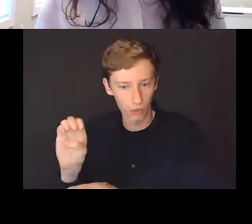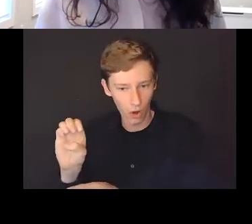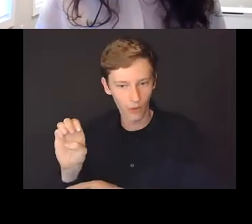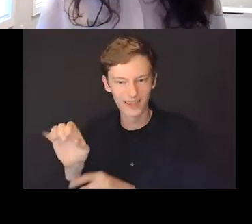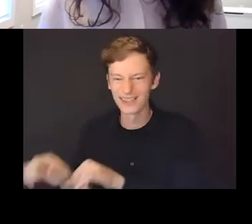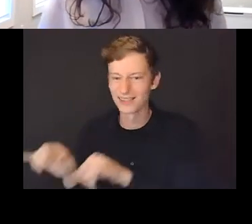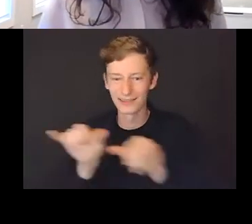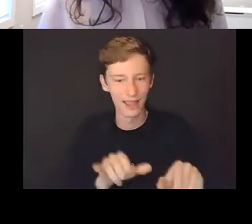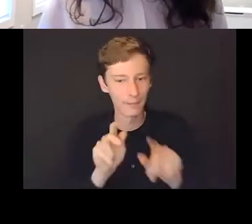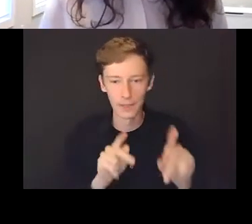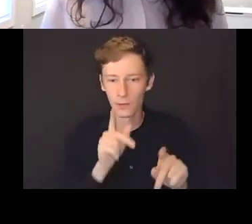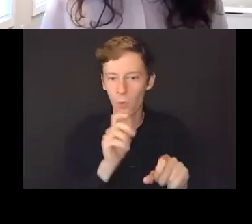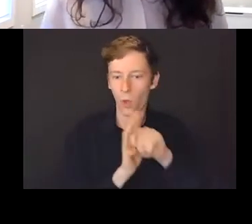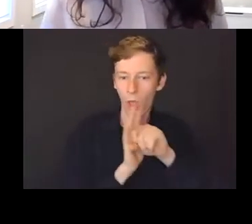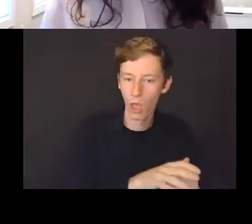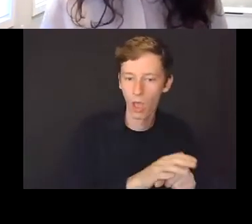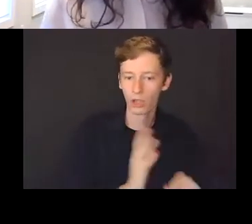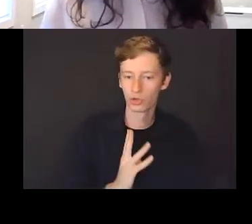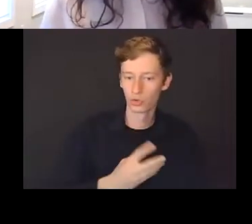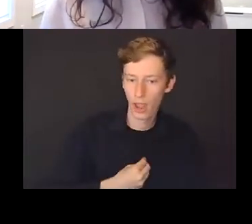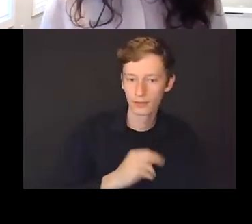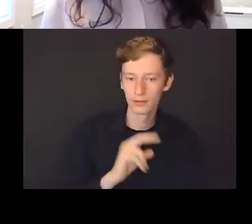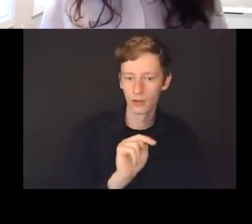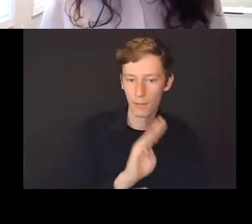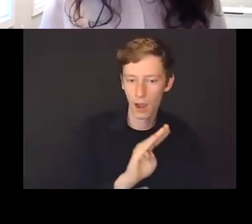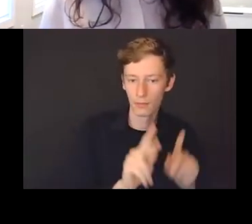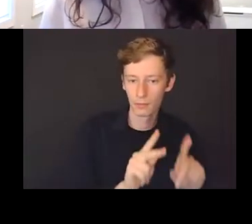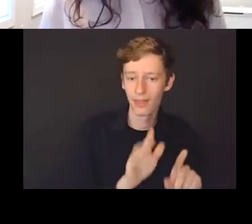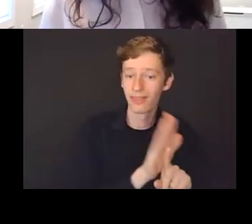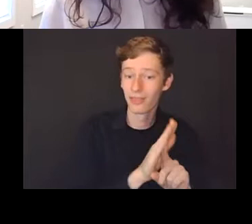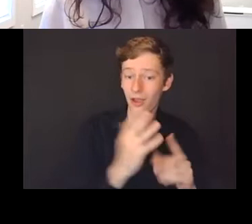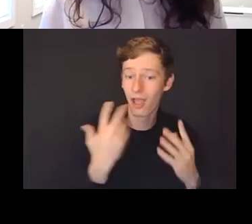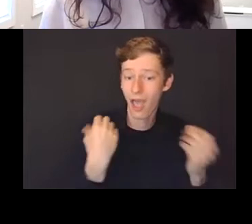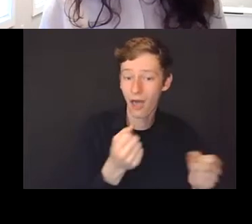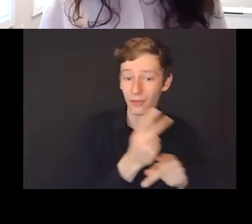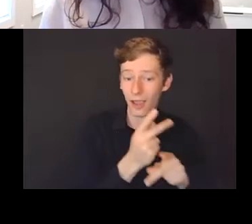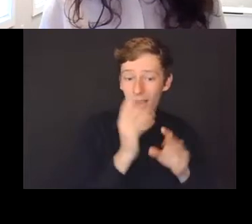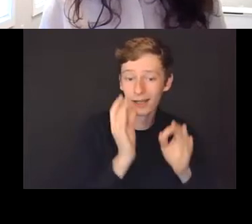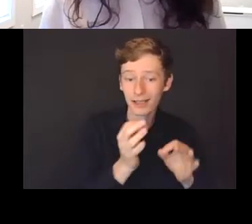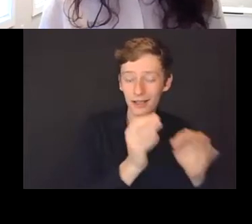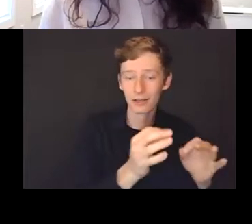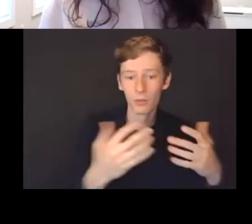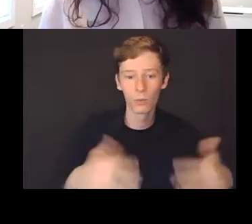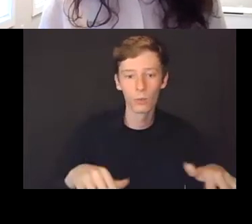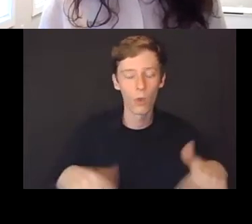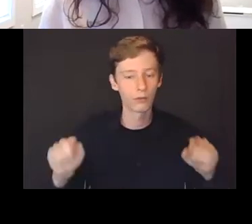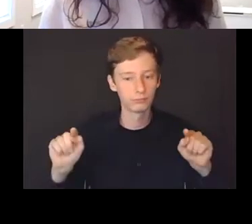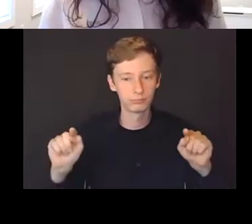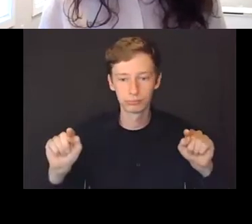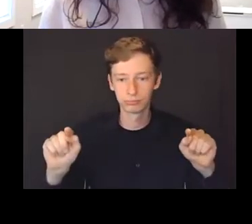non-binary people and their healthcare decisions, they're advancing in lockstep, and it's not